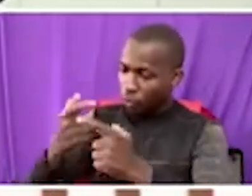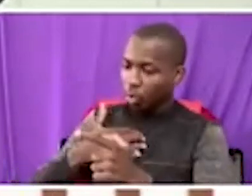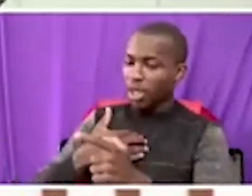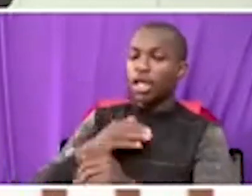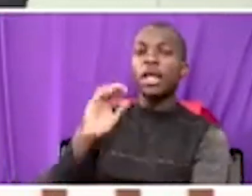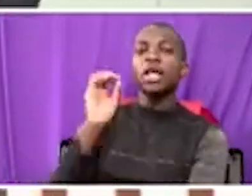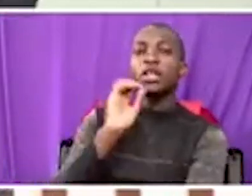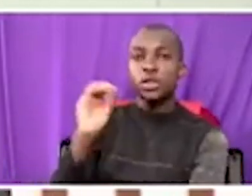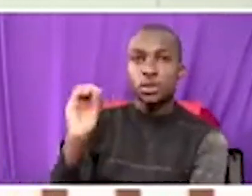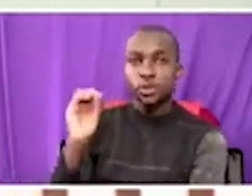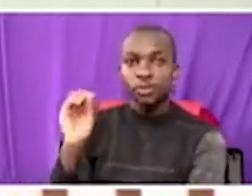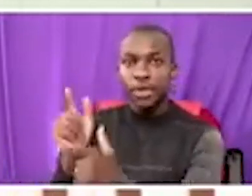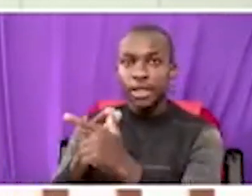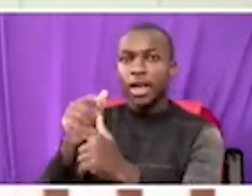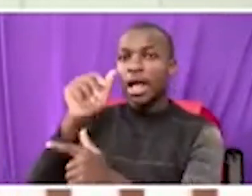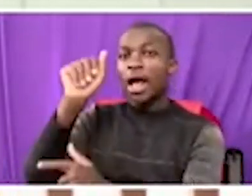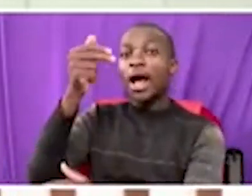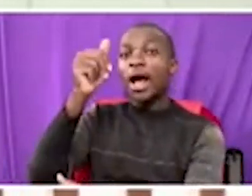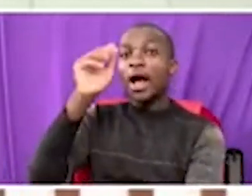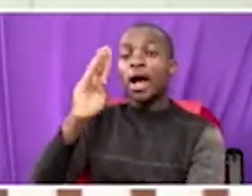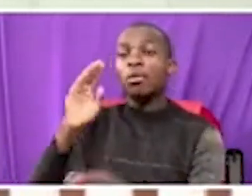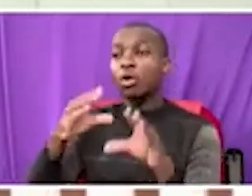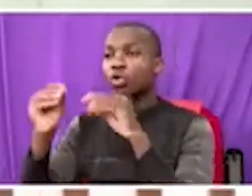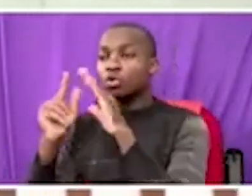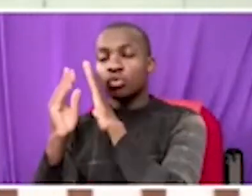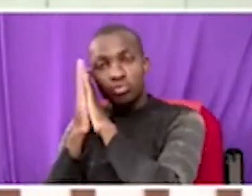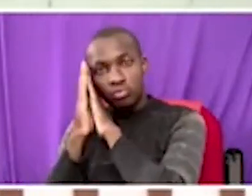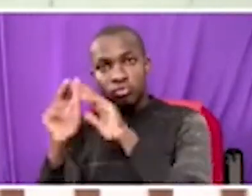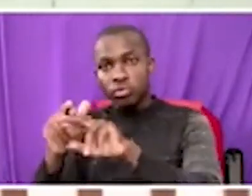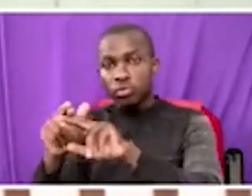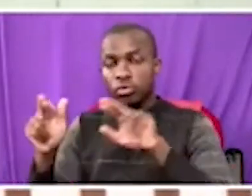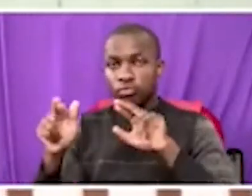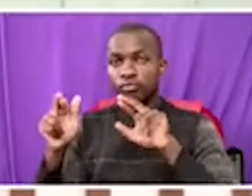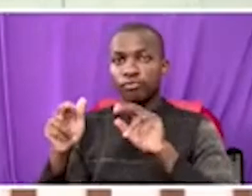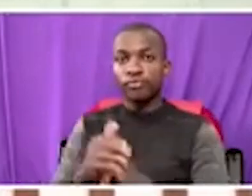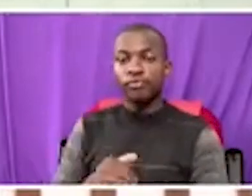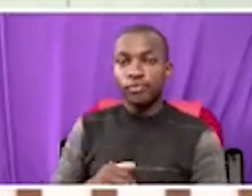So Ahab goes to his bedroom pouting.